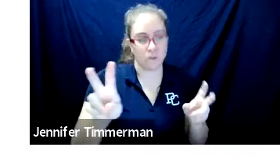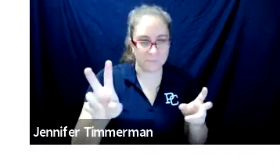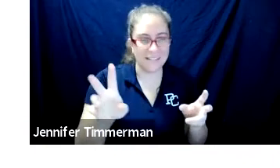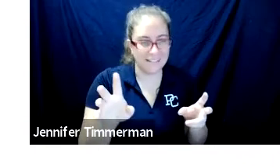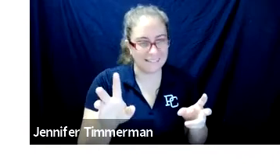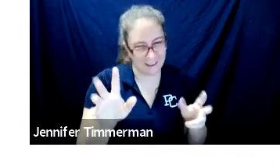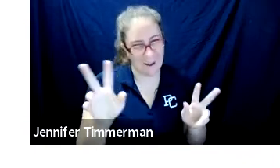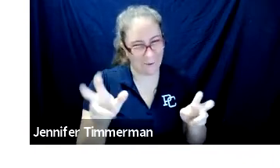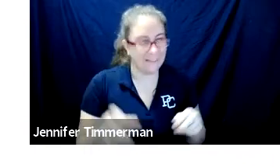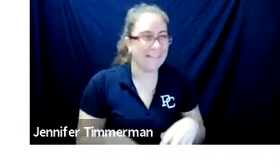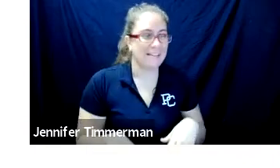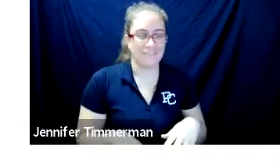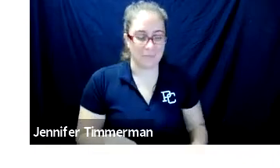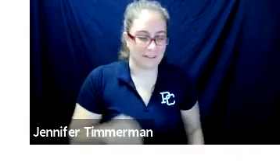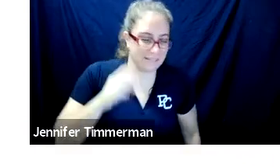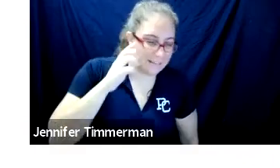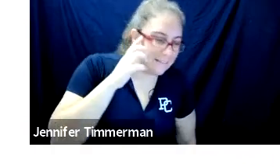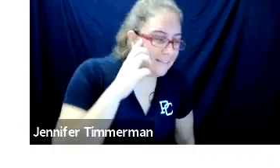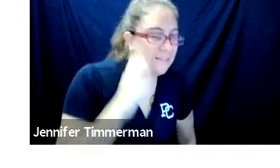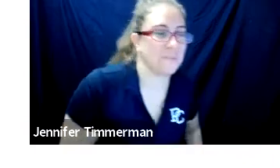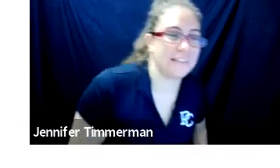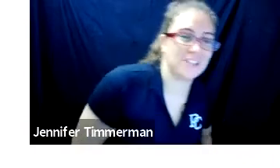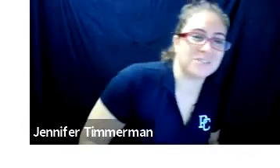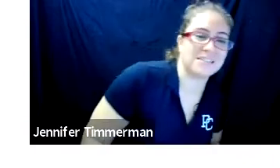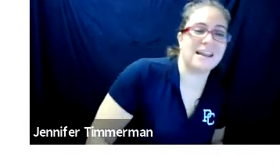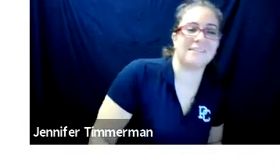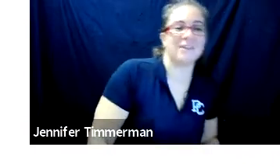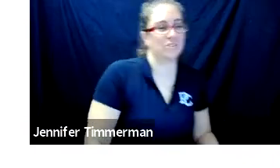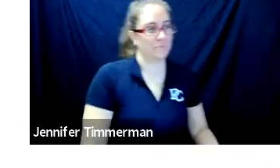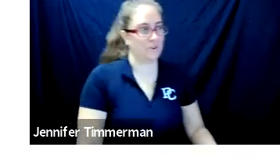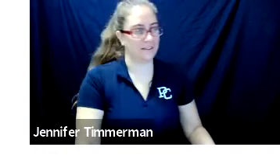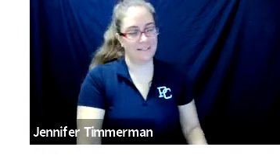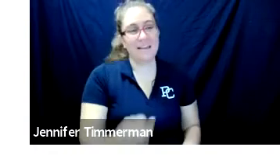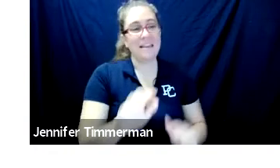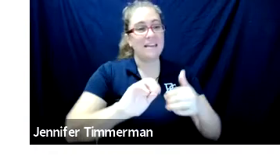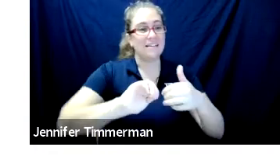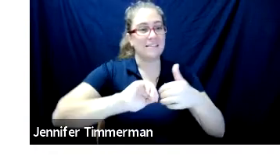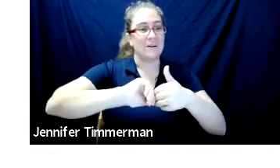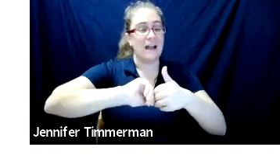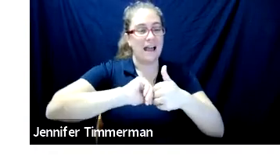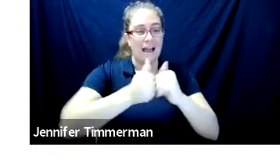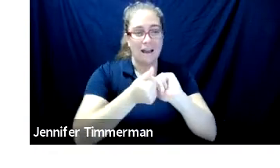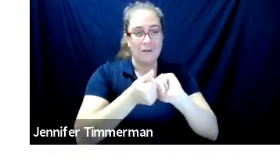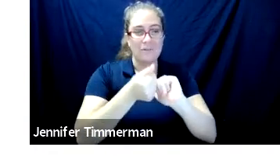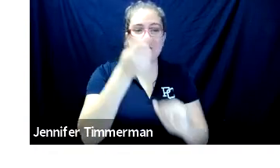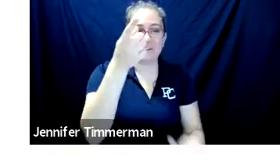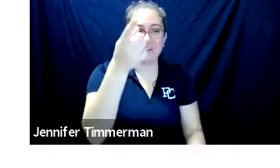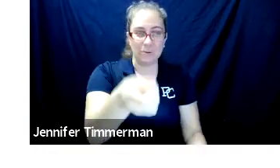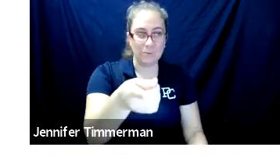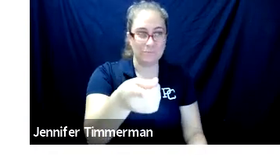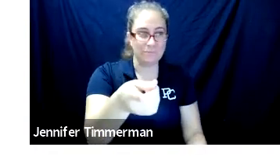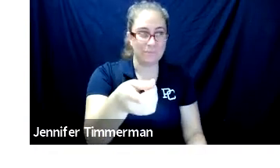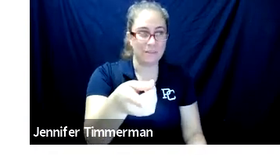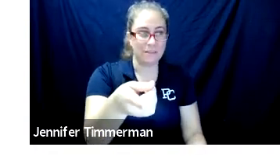be verbs like are, if anybody's really interested in how languages work. So how